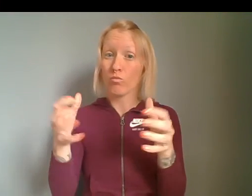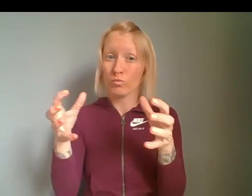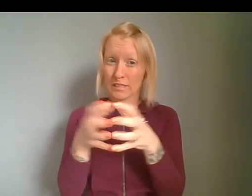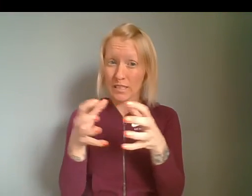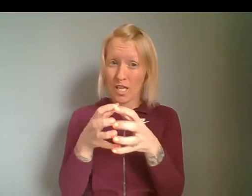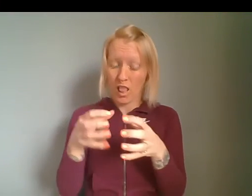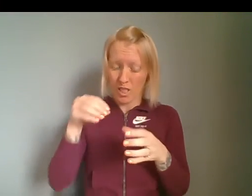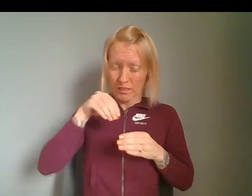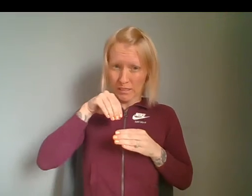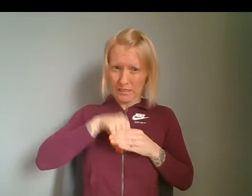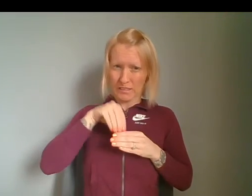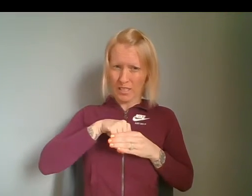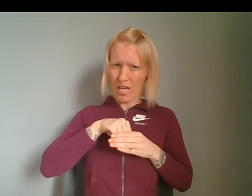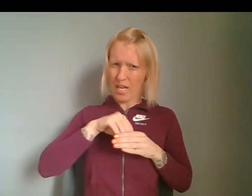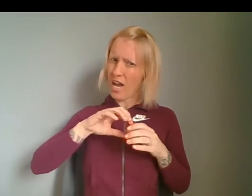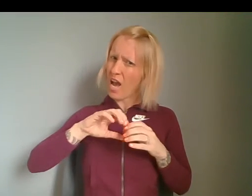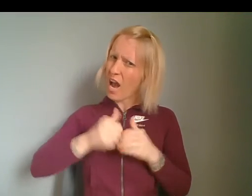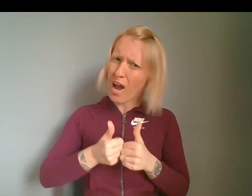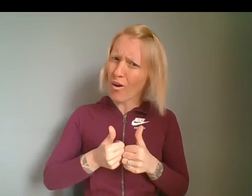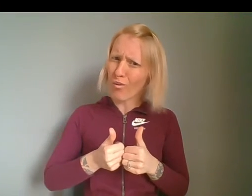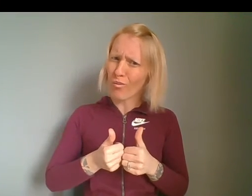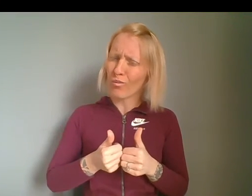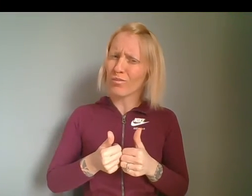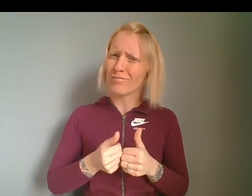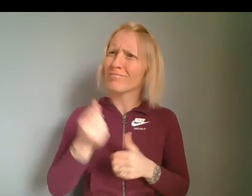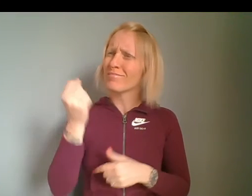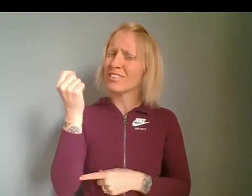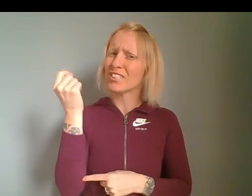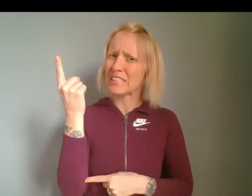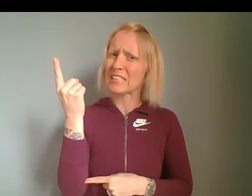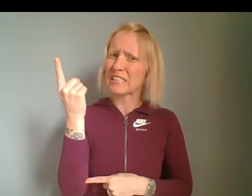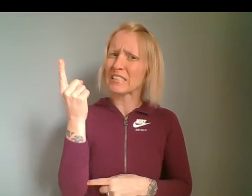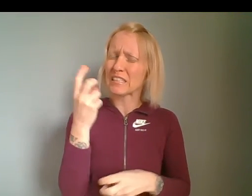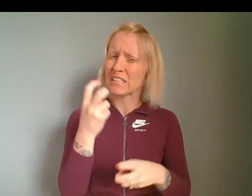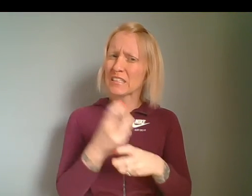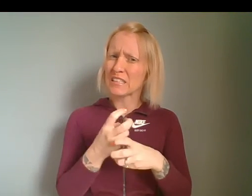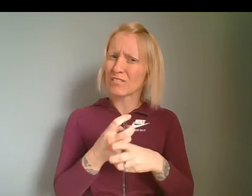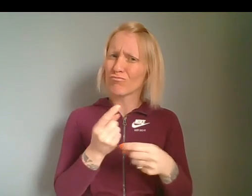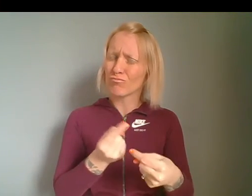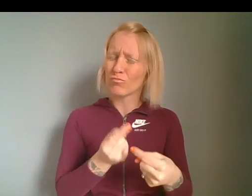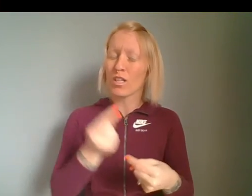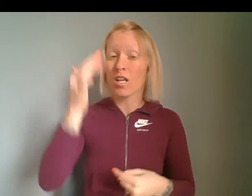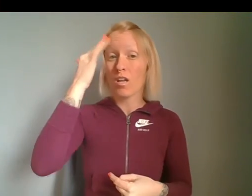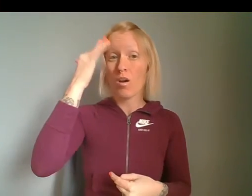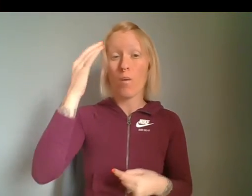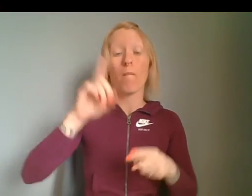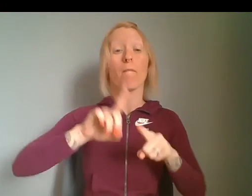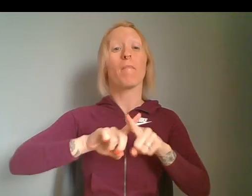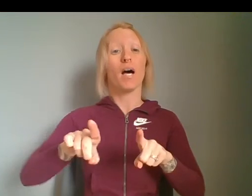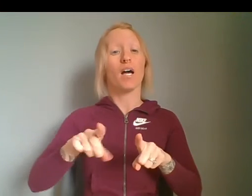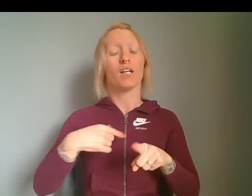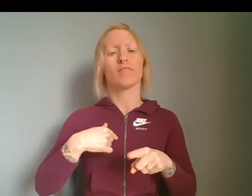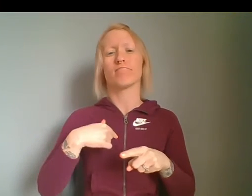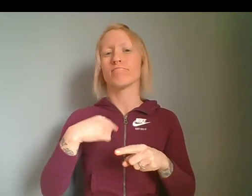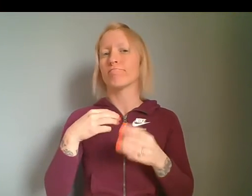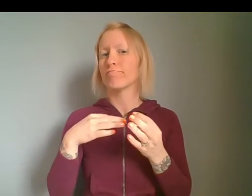It's hard to understand, but here it is. So we need, animals need O2, which is oxygen,